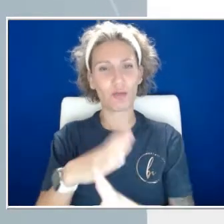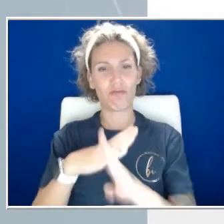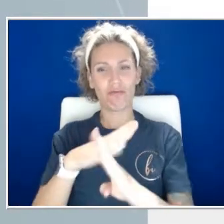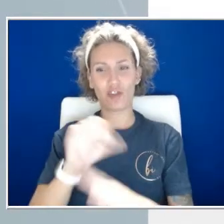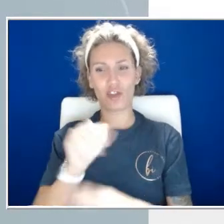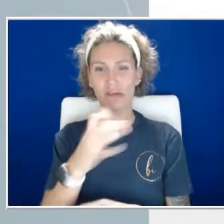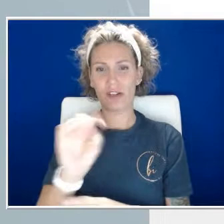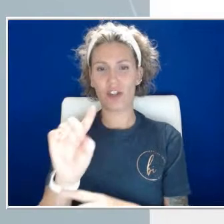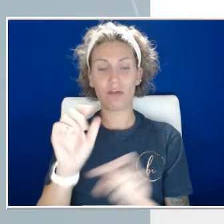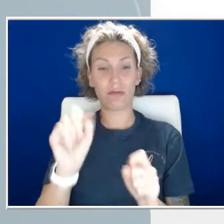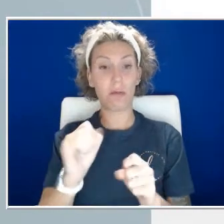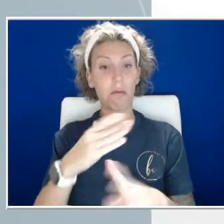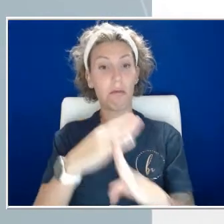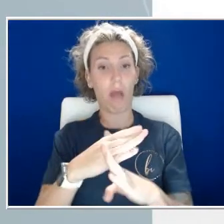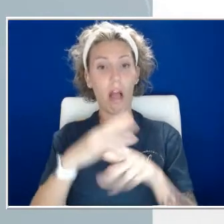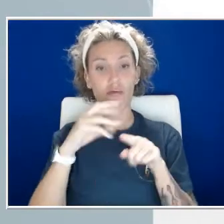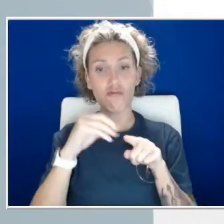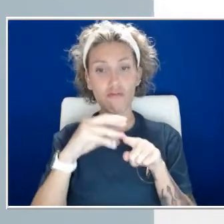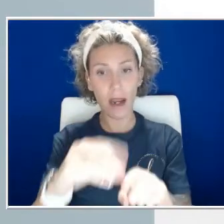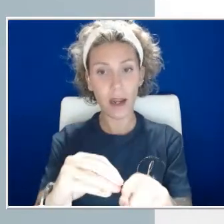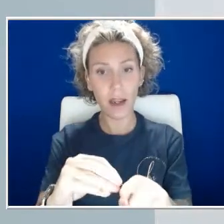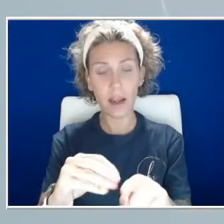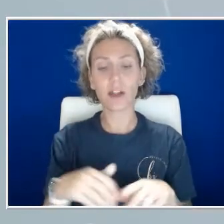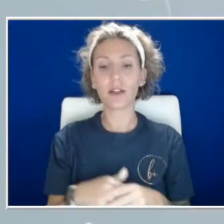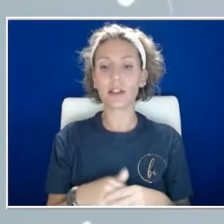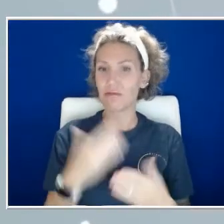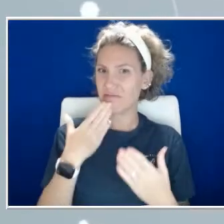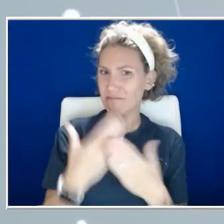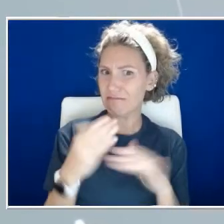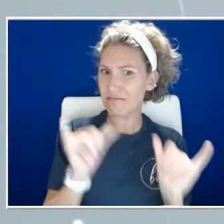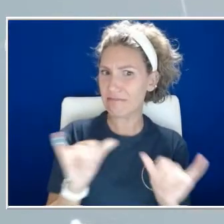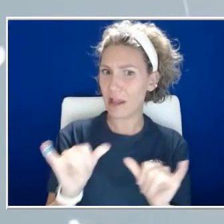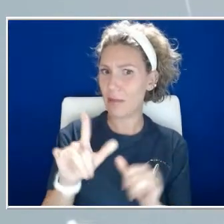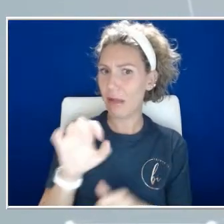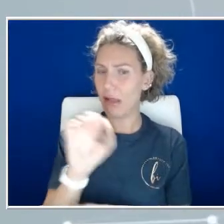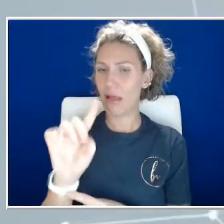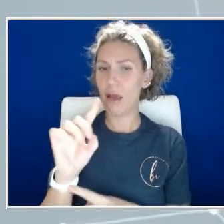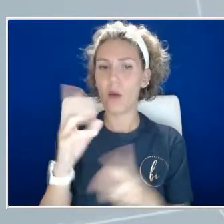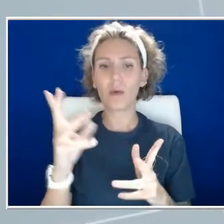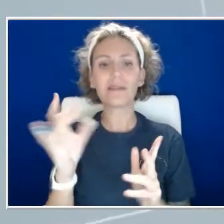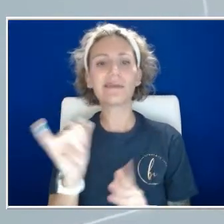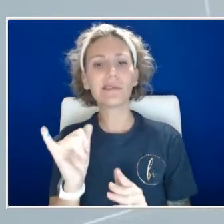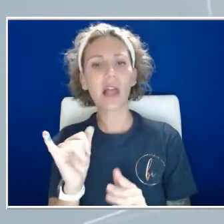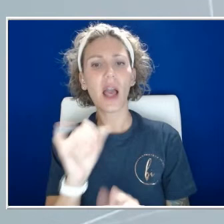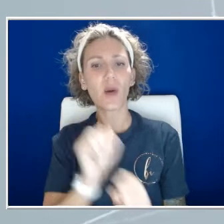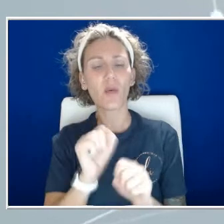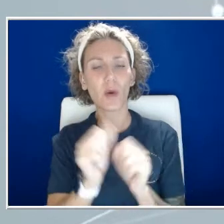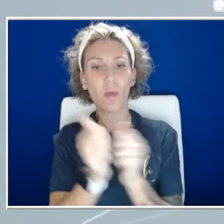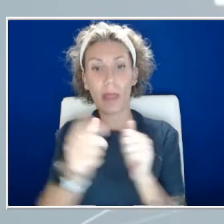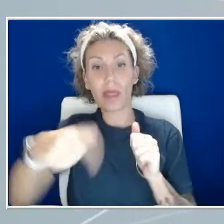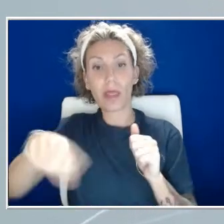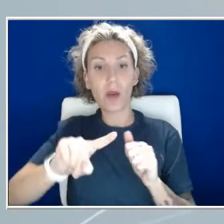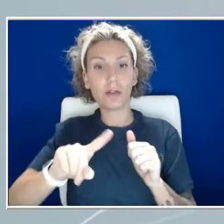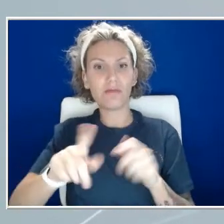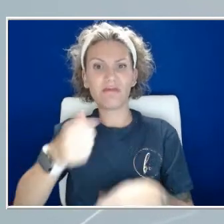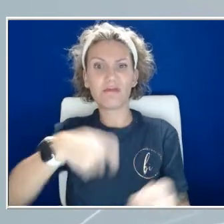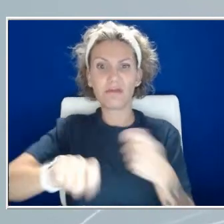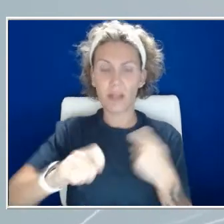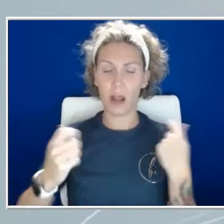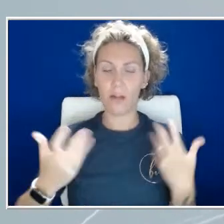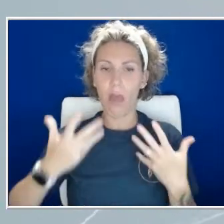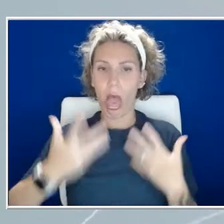and it's actually as good as lead. So what has it been like working with the shields now instead of those heavier lead gowns? Well, it's